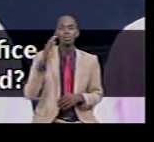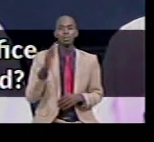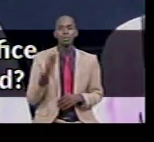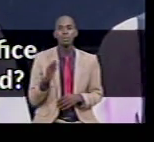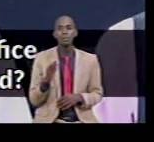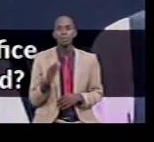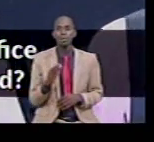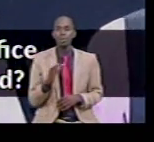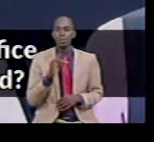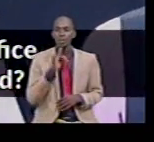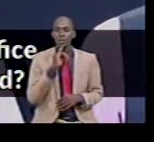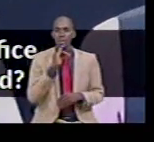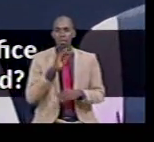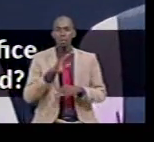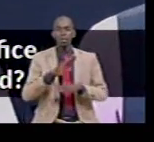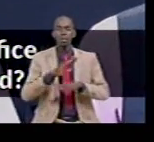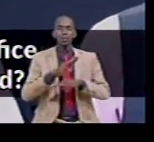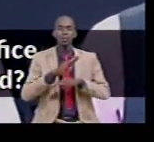Jehovah is